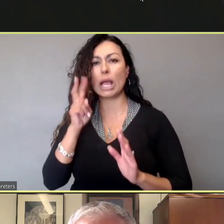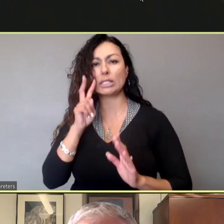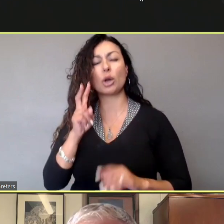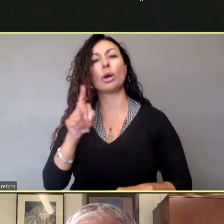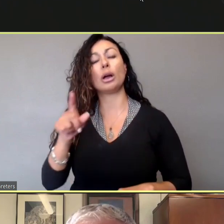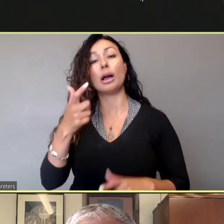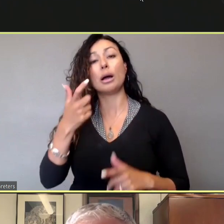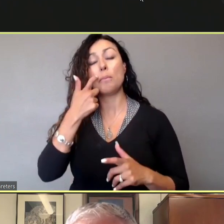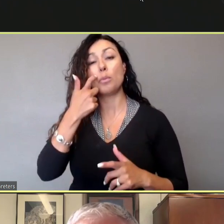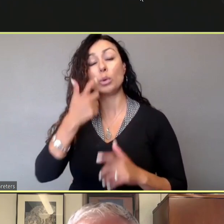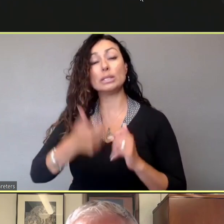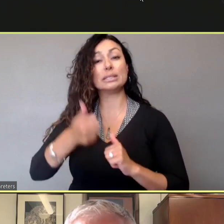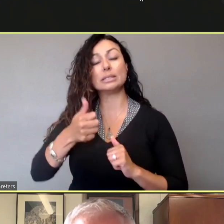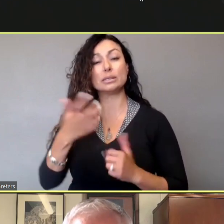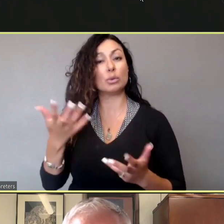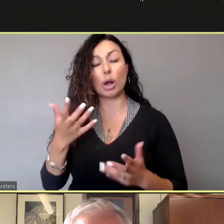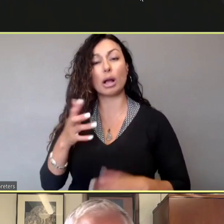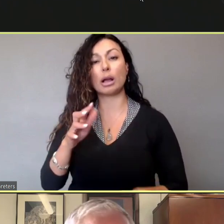latest variant is